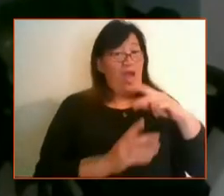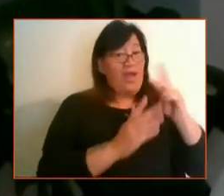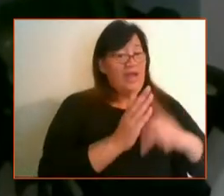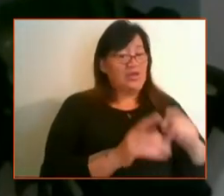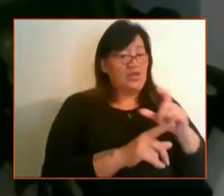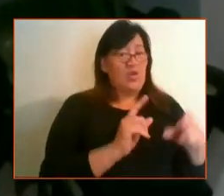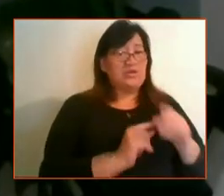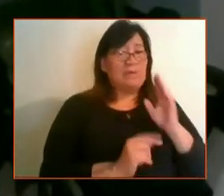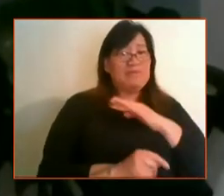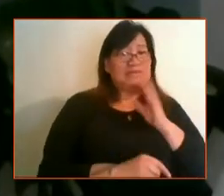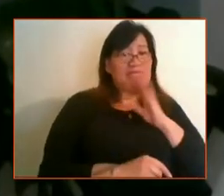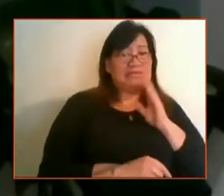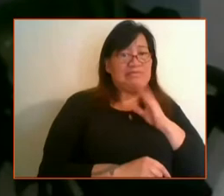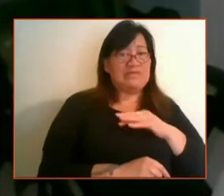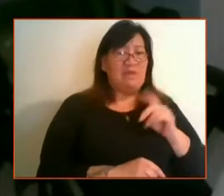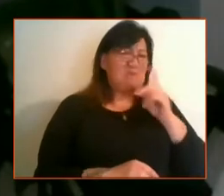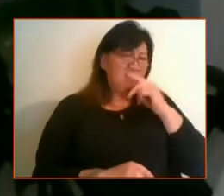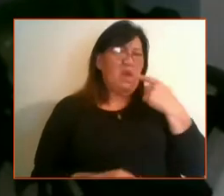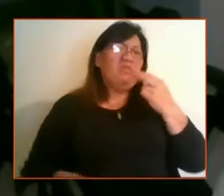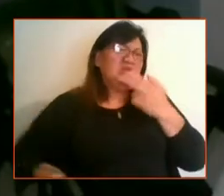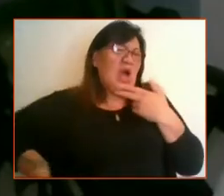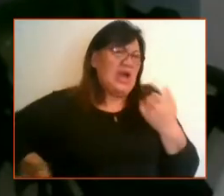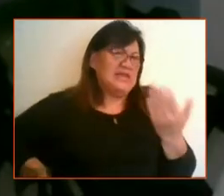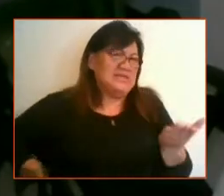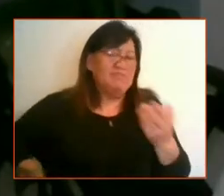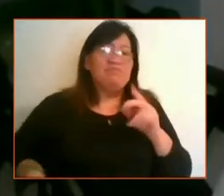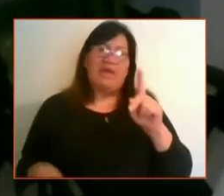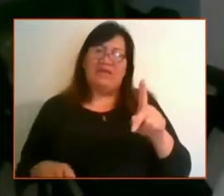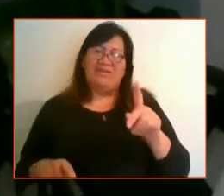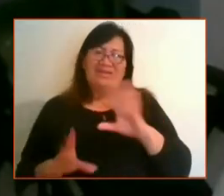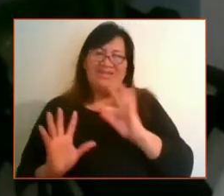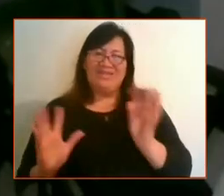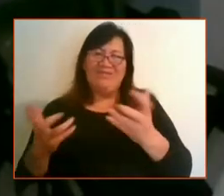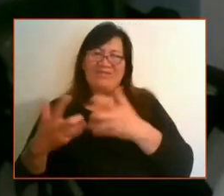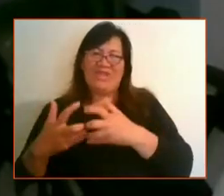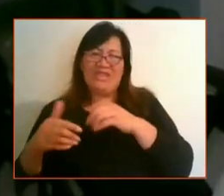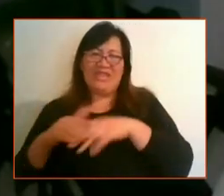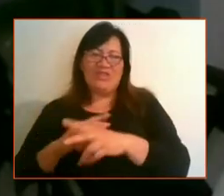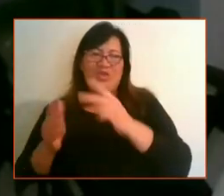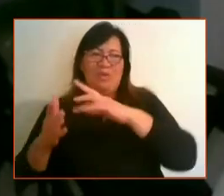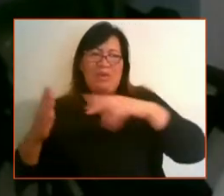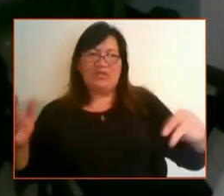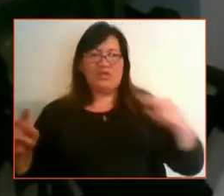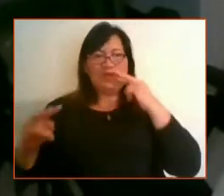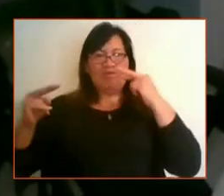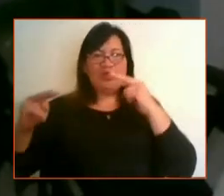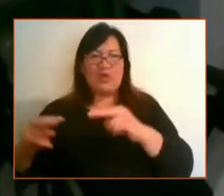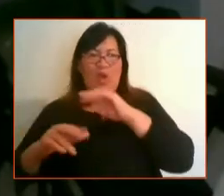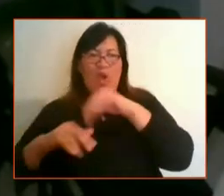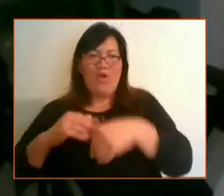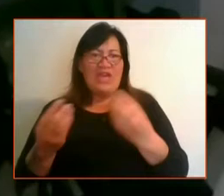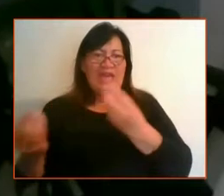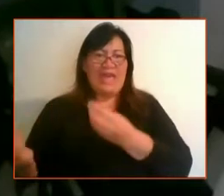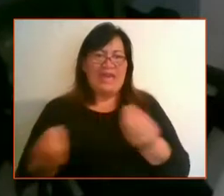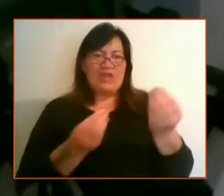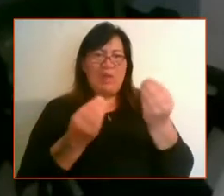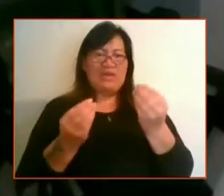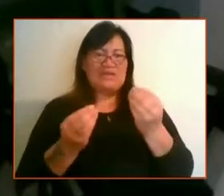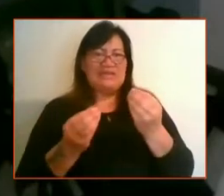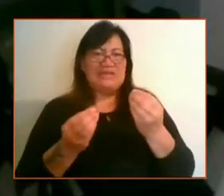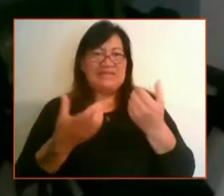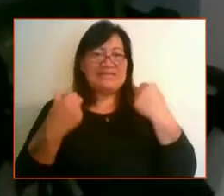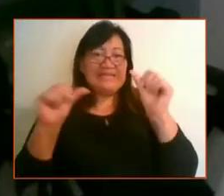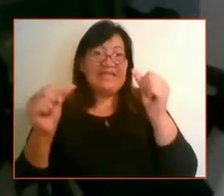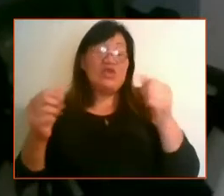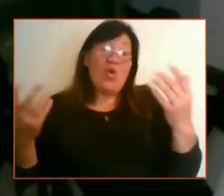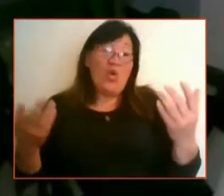and seen as a nice to have is because it doesn't fit in with a very narrow view of economic success or GDP or any of those other kinds